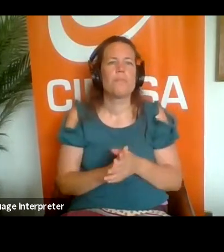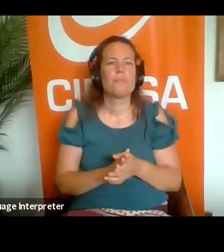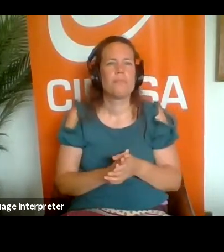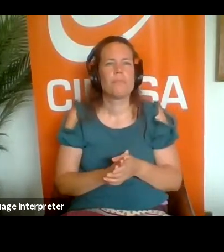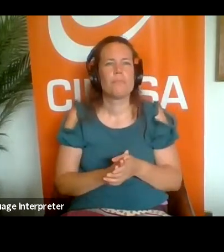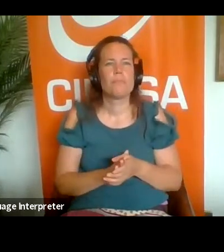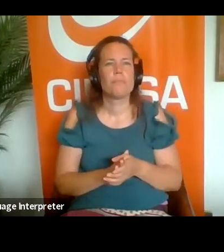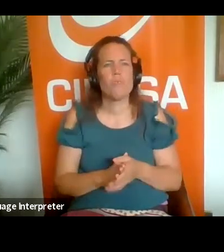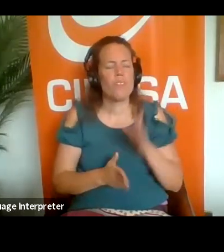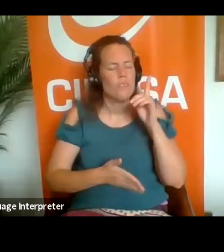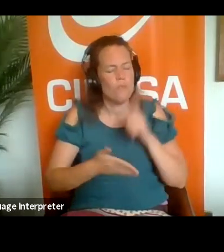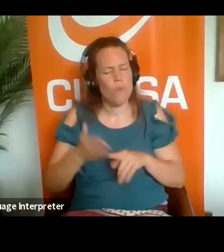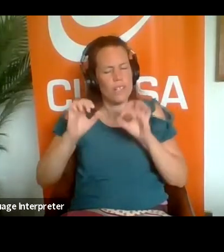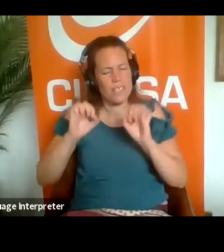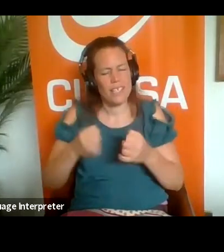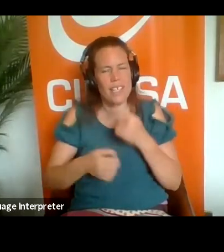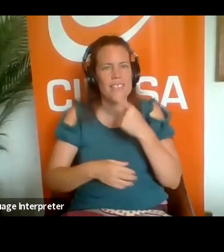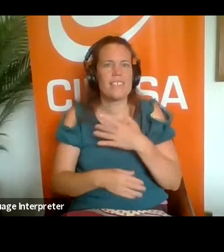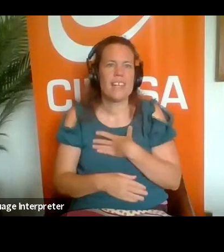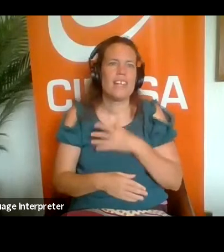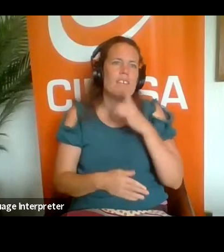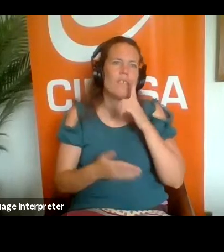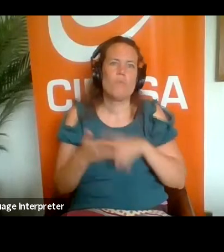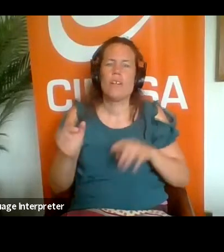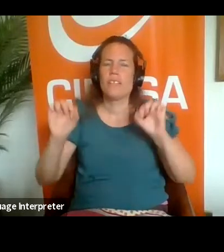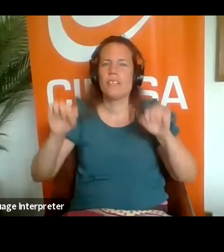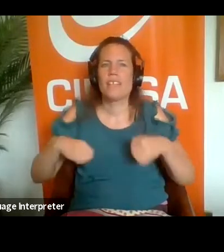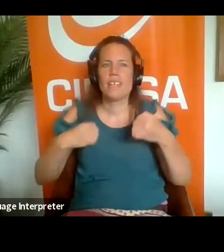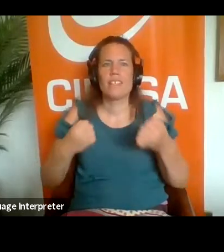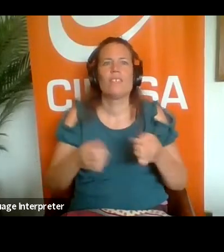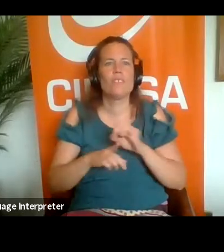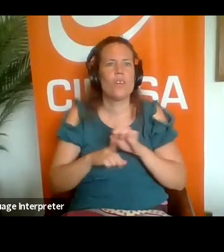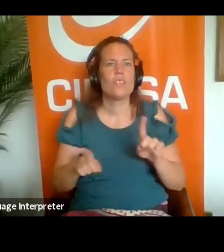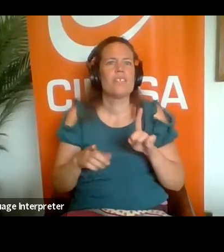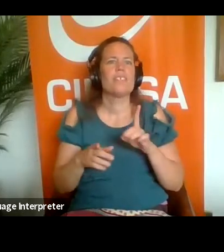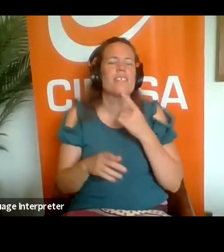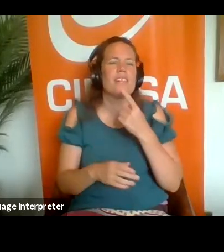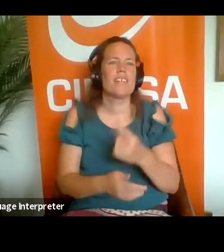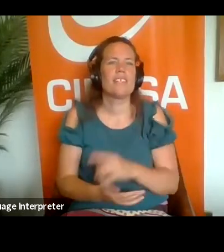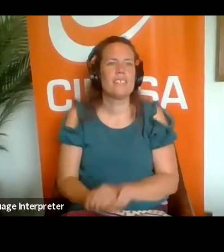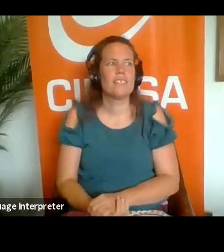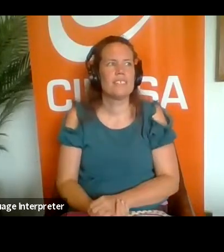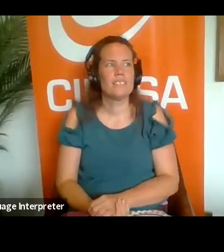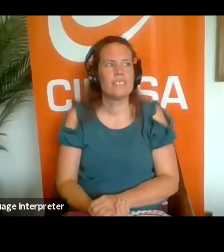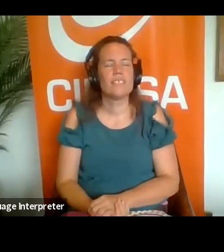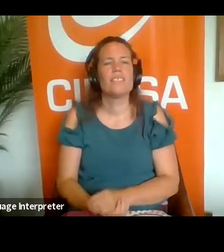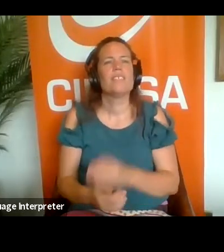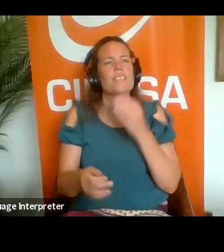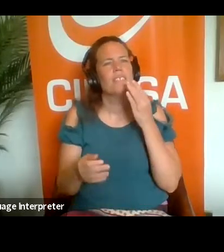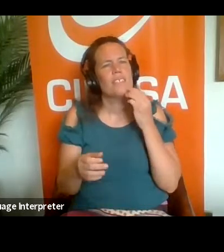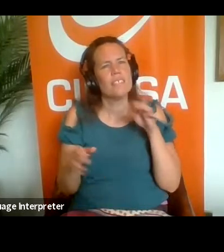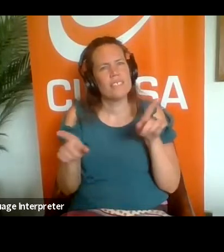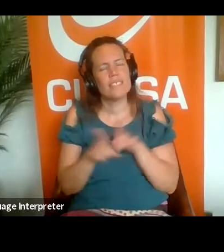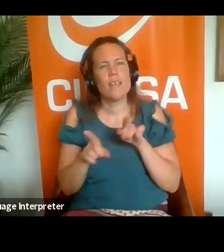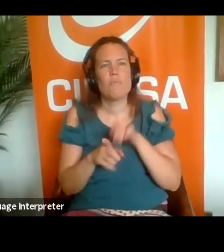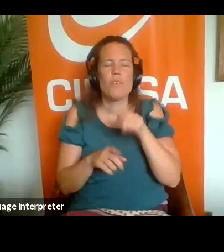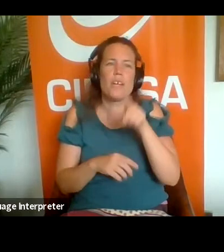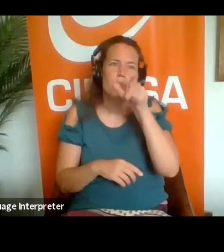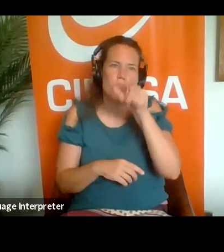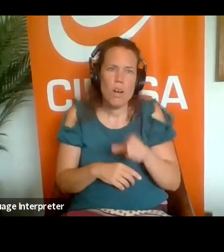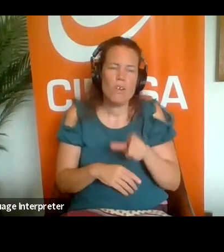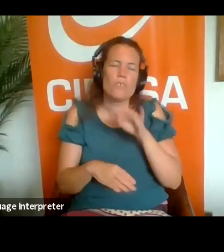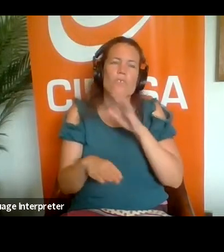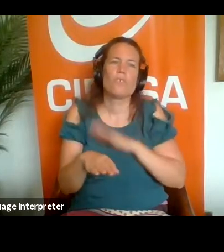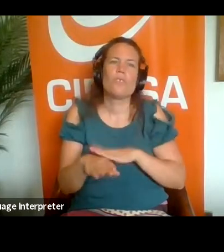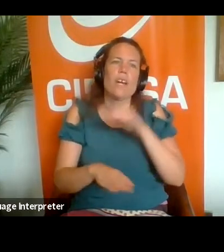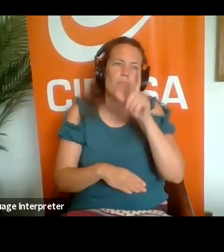what they can say or what they cannot say. Even in their personal time, their personal phone calls